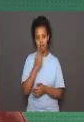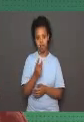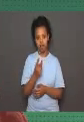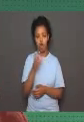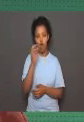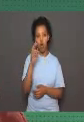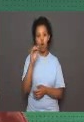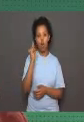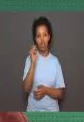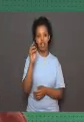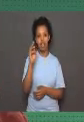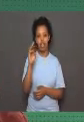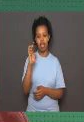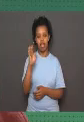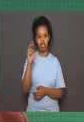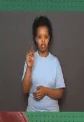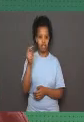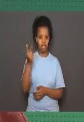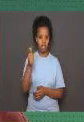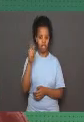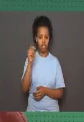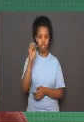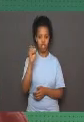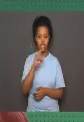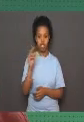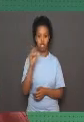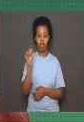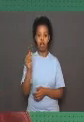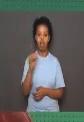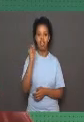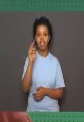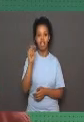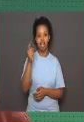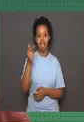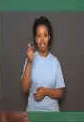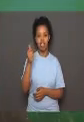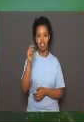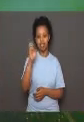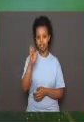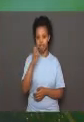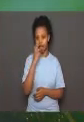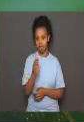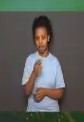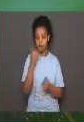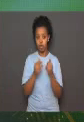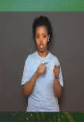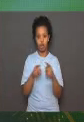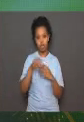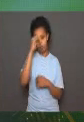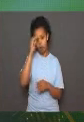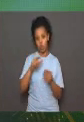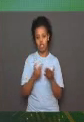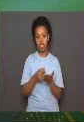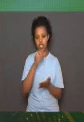learned about orientational behavior and innate behavior. Finally,